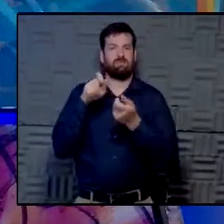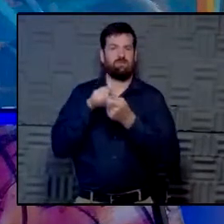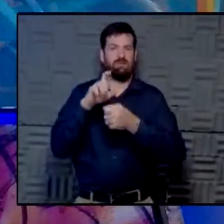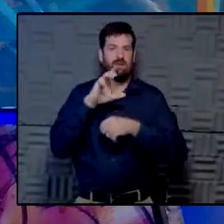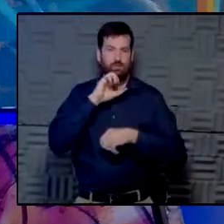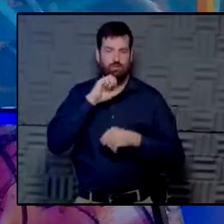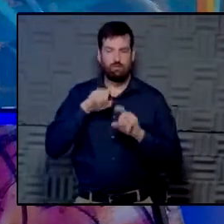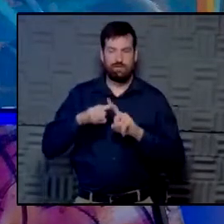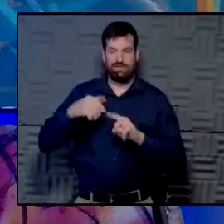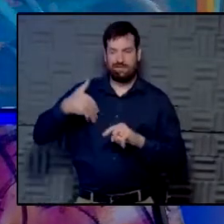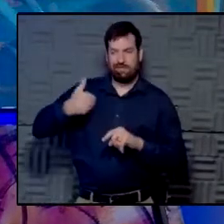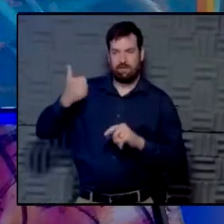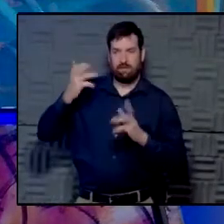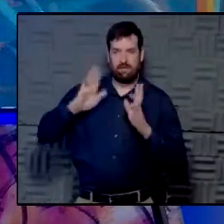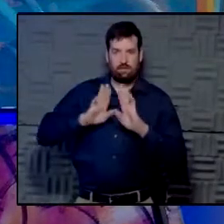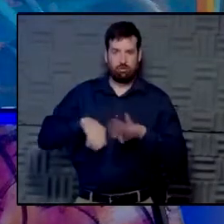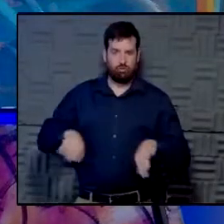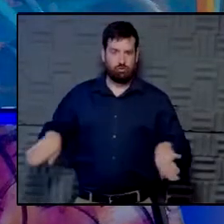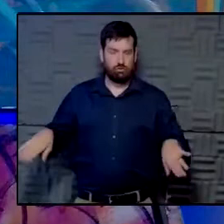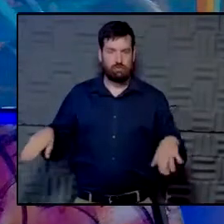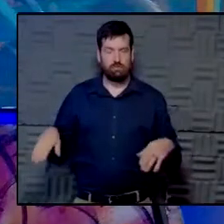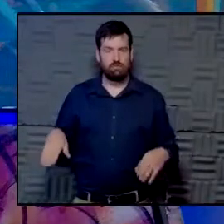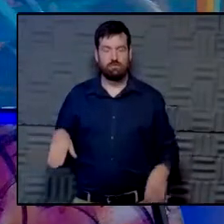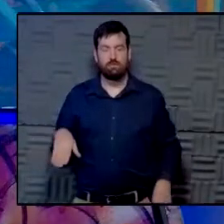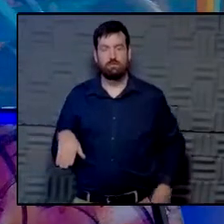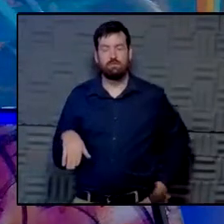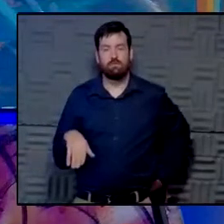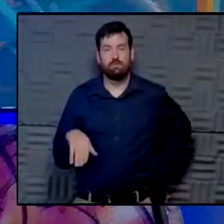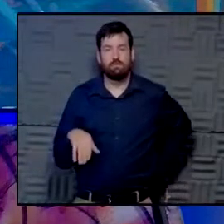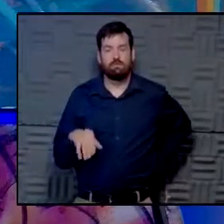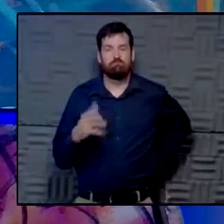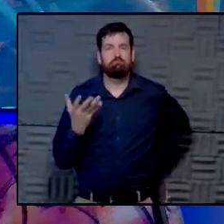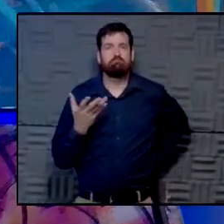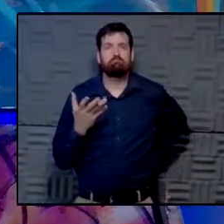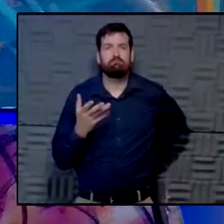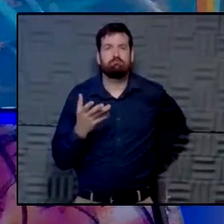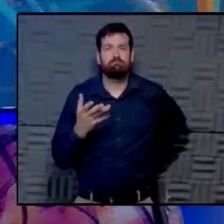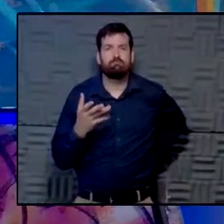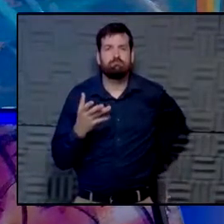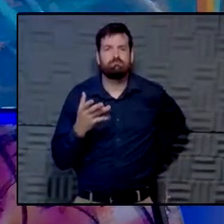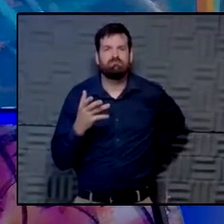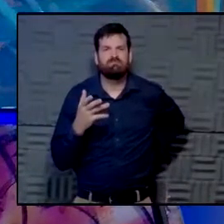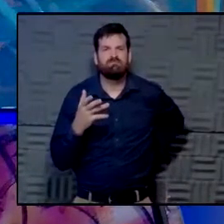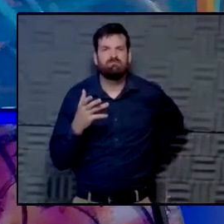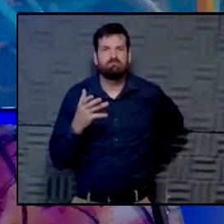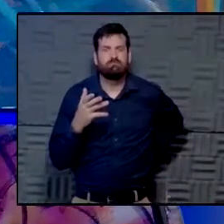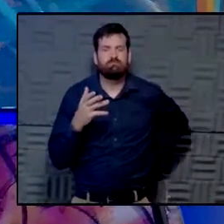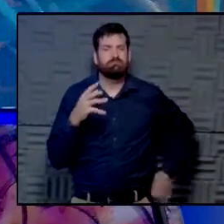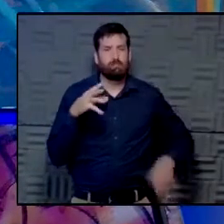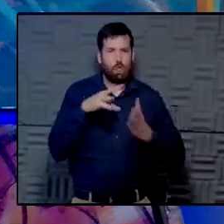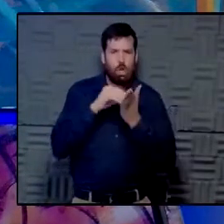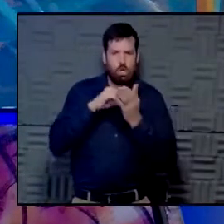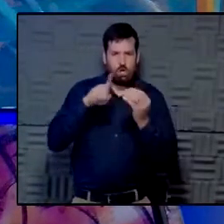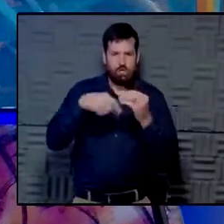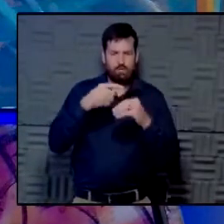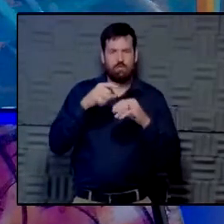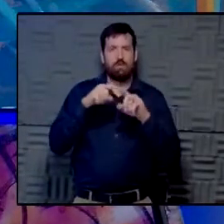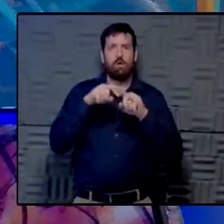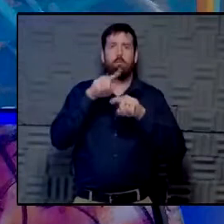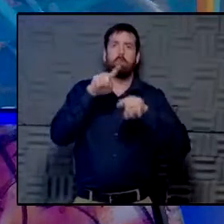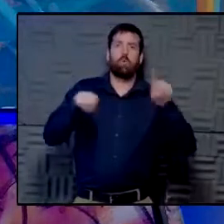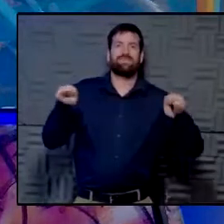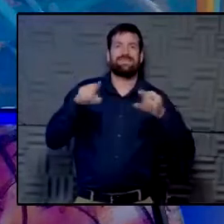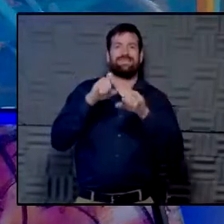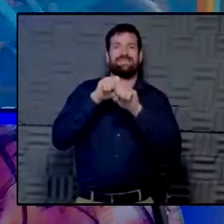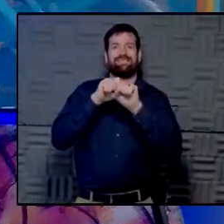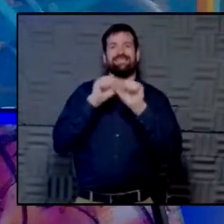younger kids that are not able to get it still, what more have we learned about? What's the latest that you've been able to glean about multisystem inflammatory syndrome